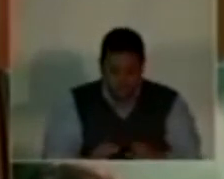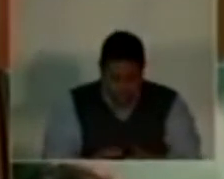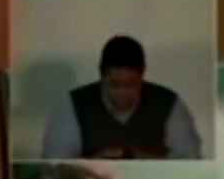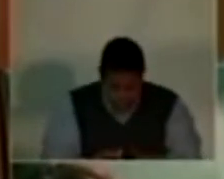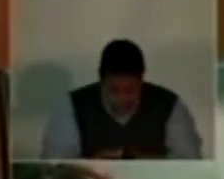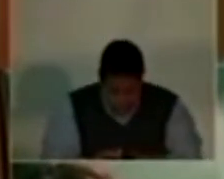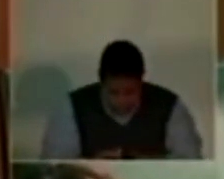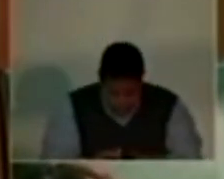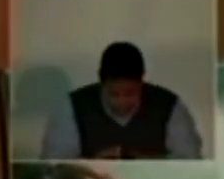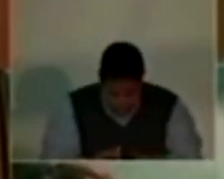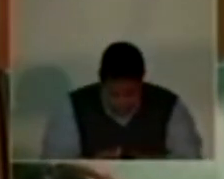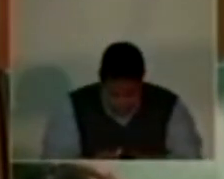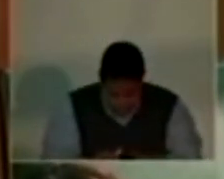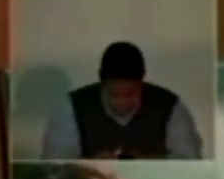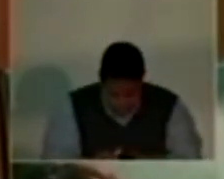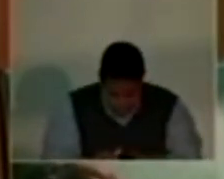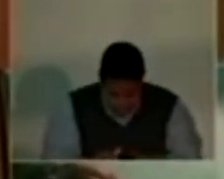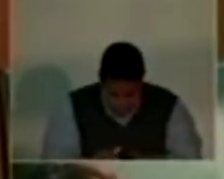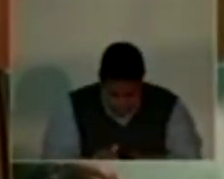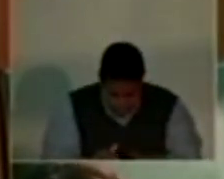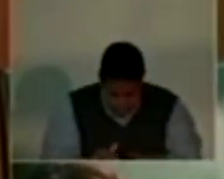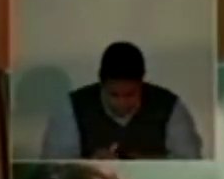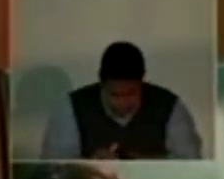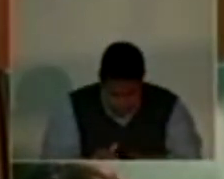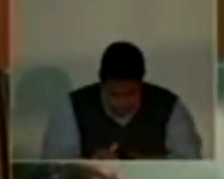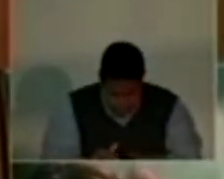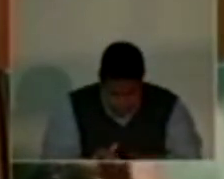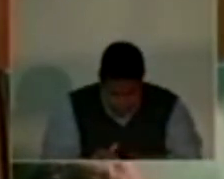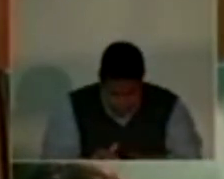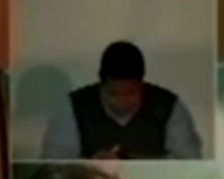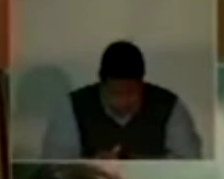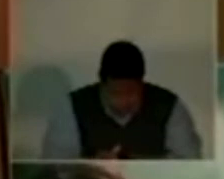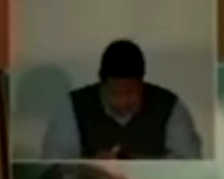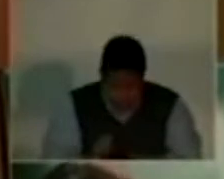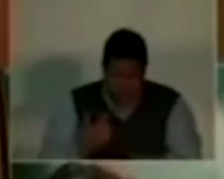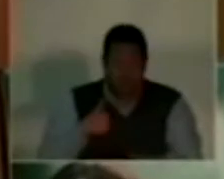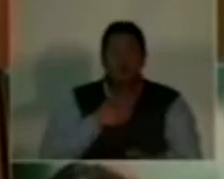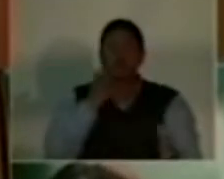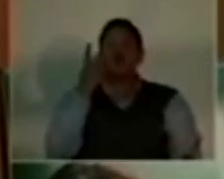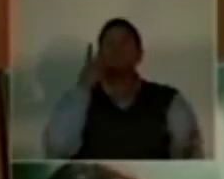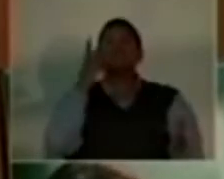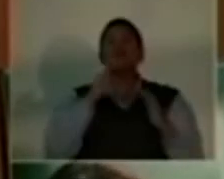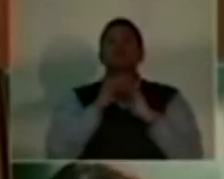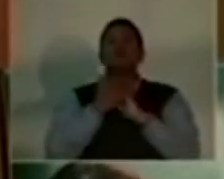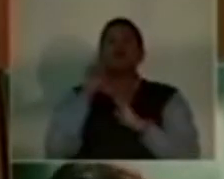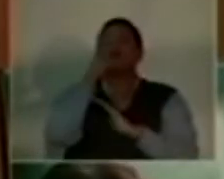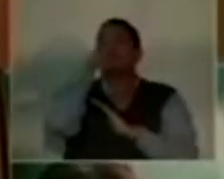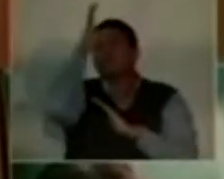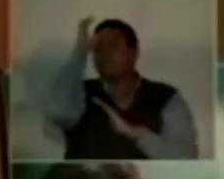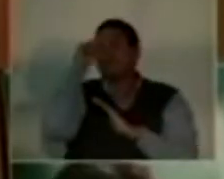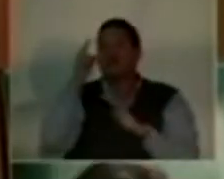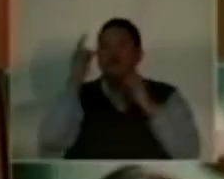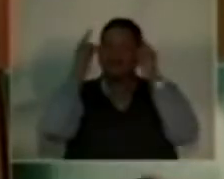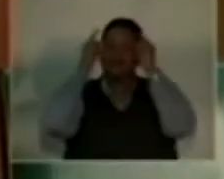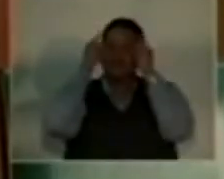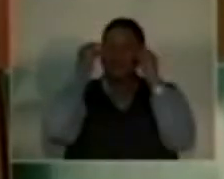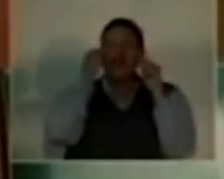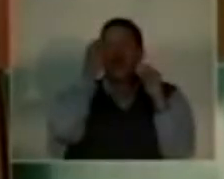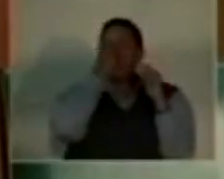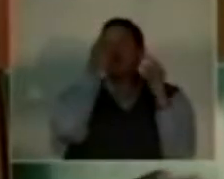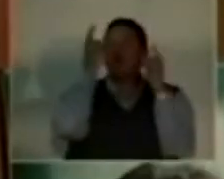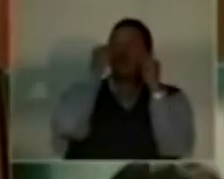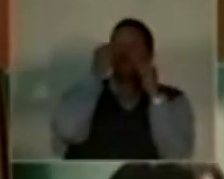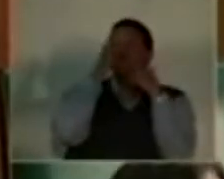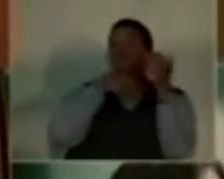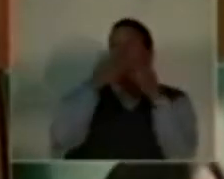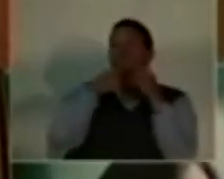We want to see a Jamaica in which the parent can close their eyes and send their child to any school, any primary